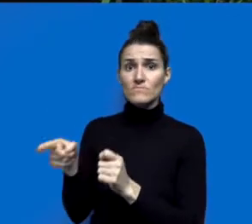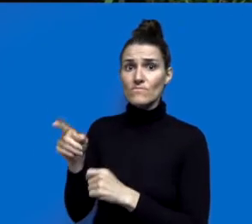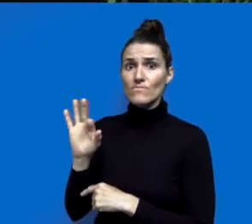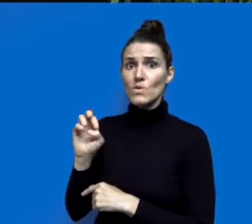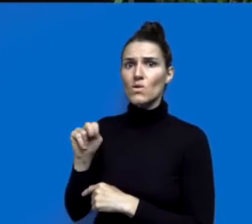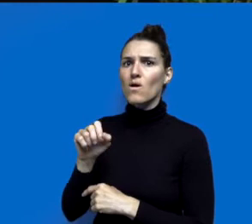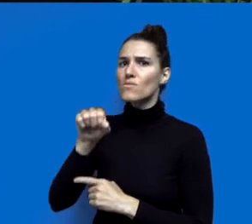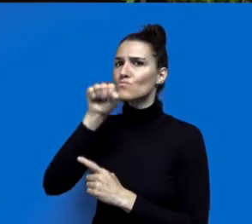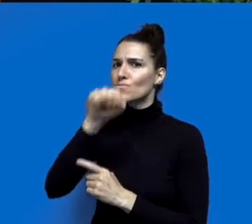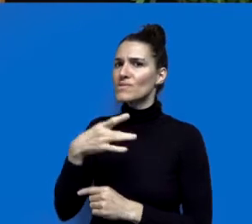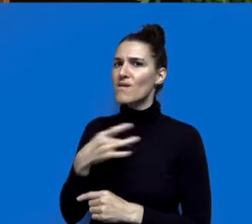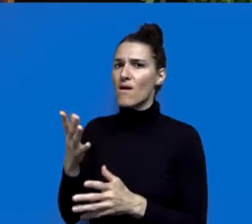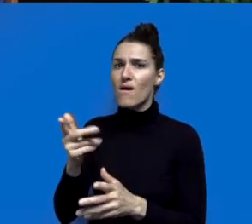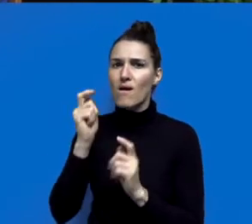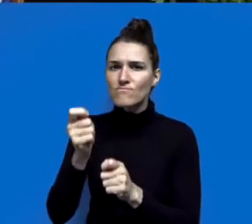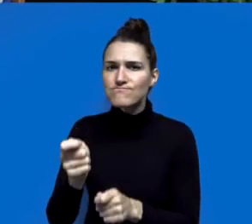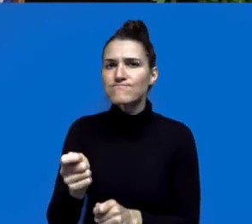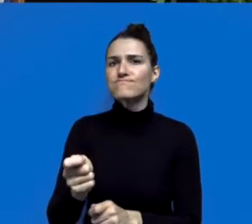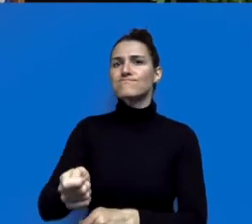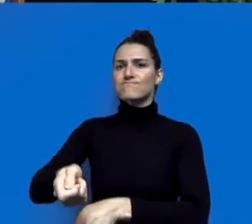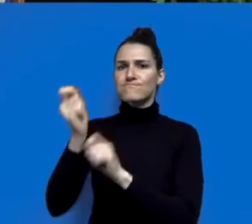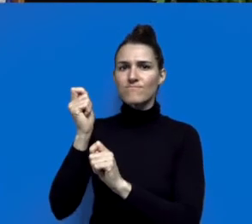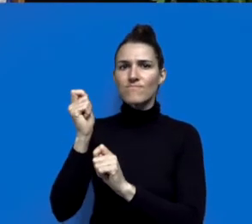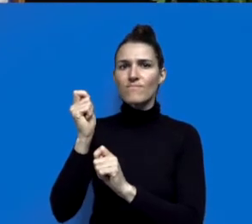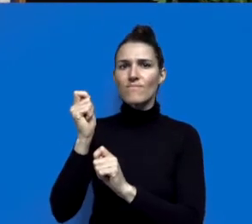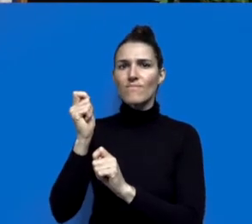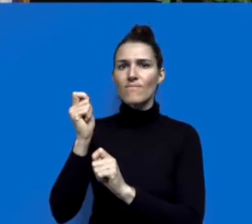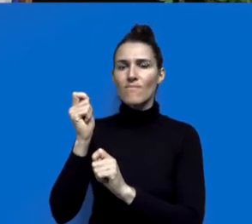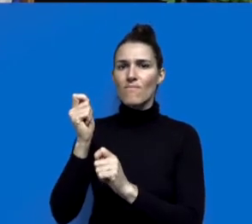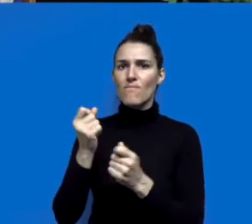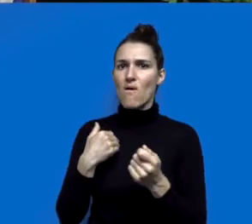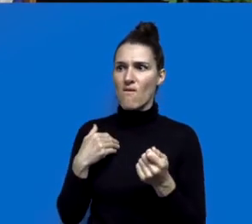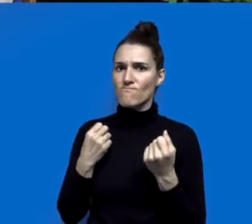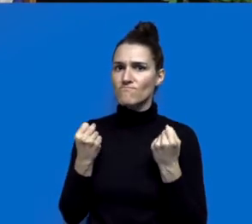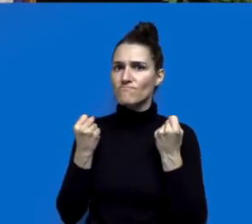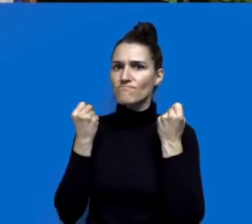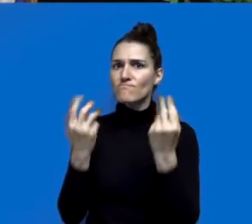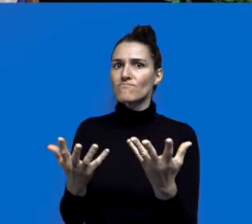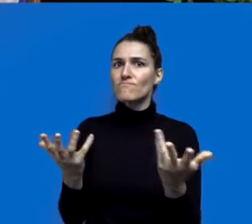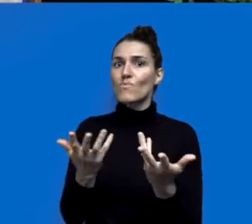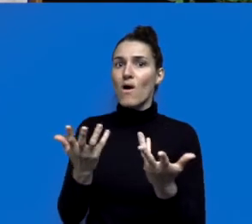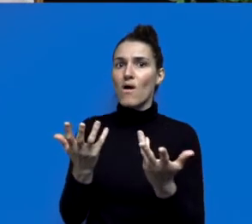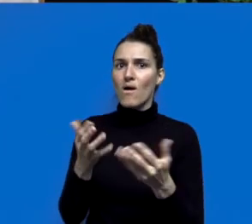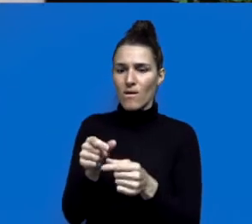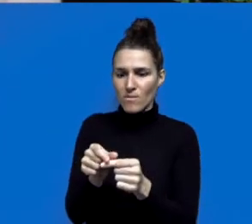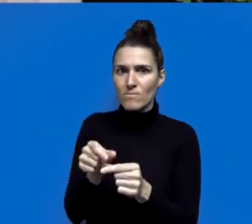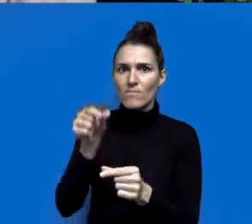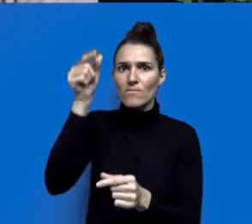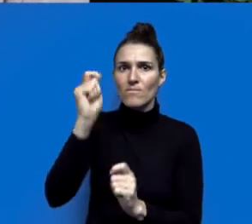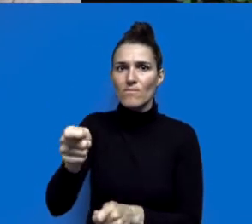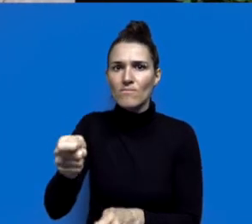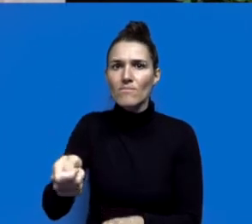My friend Fern liked to cast a lot of fishing rods into the water. She would cast her